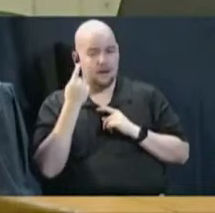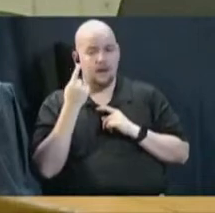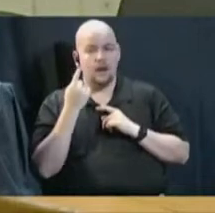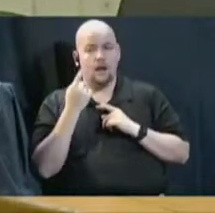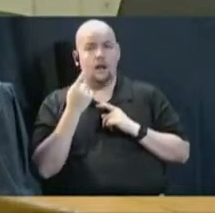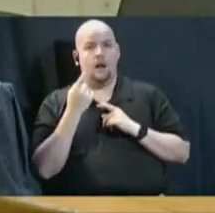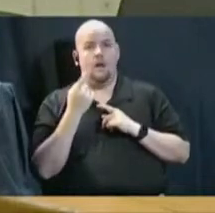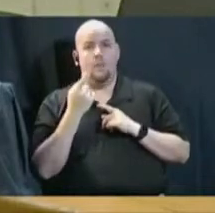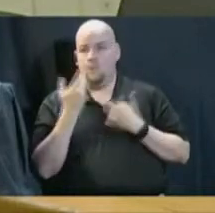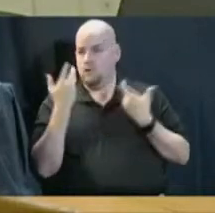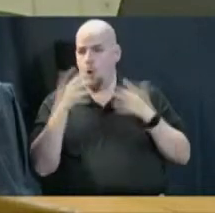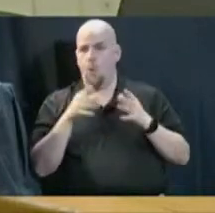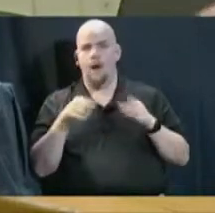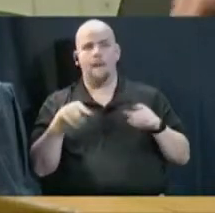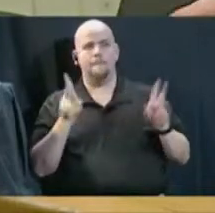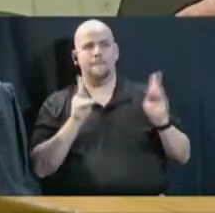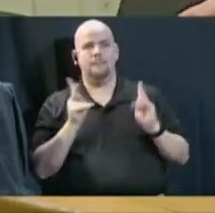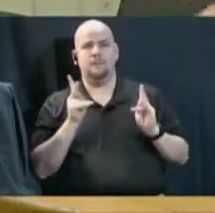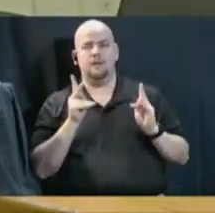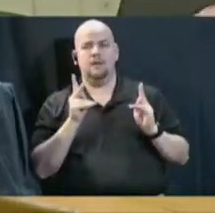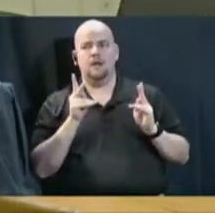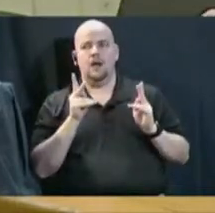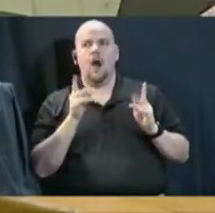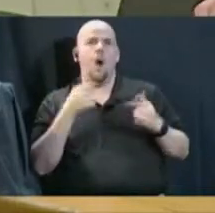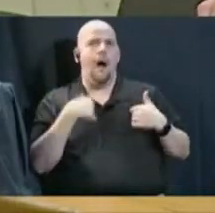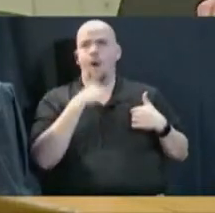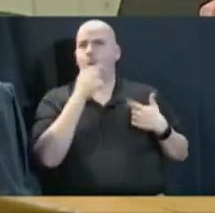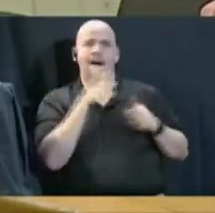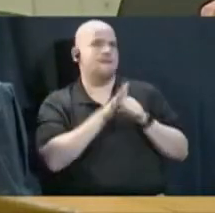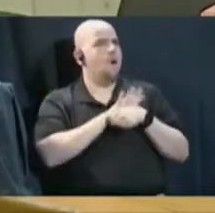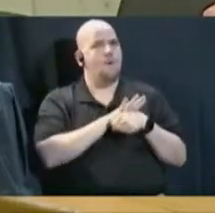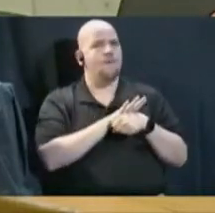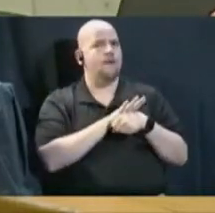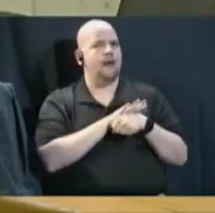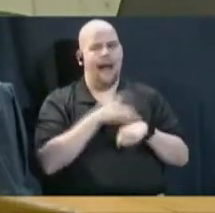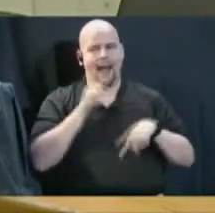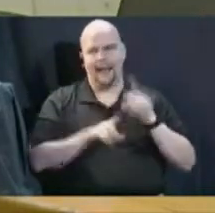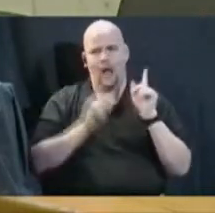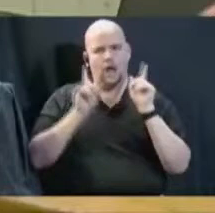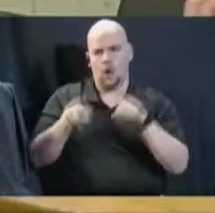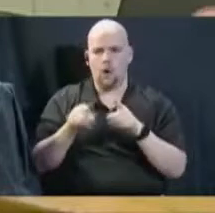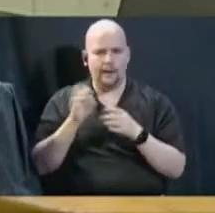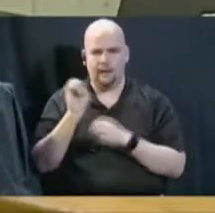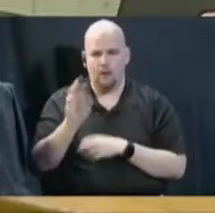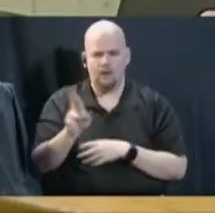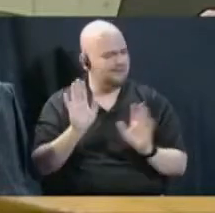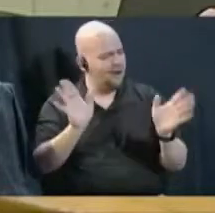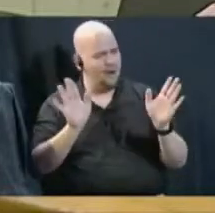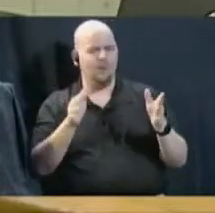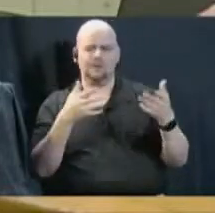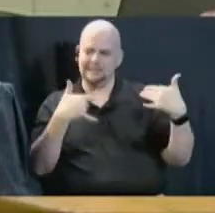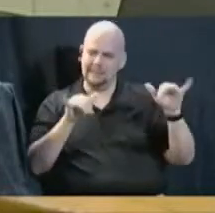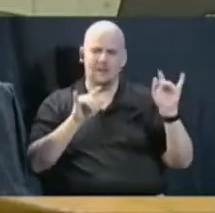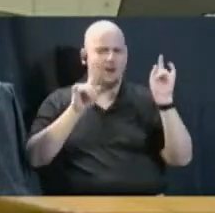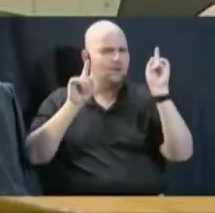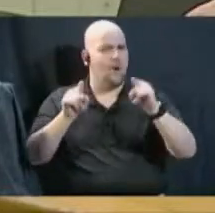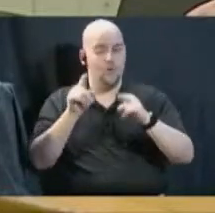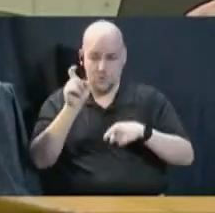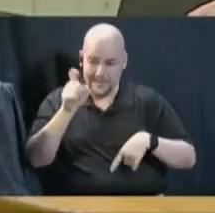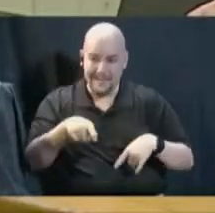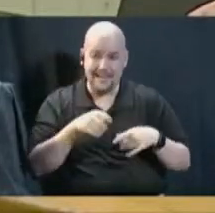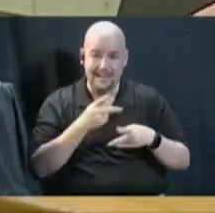people should avoid, for non-COVID illness or for COVID illness, that people should avoid seeking care when they need